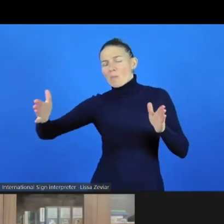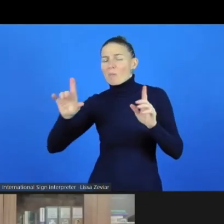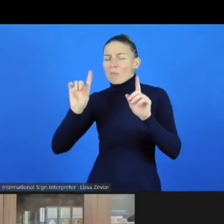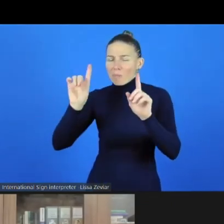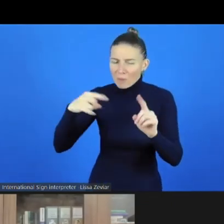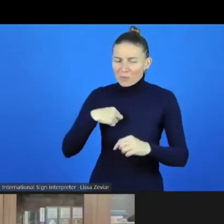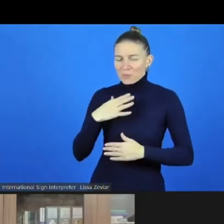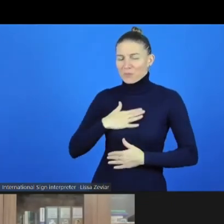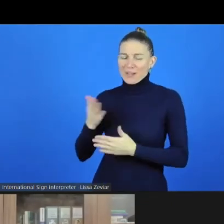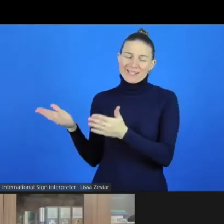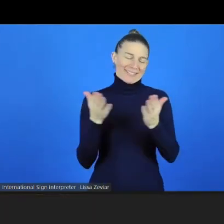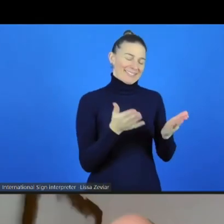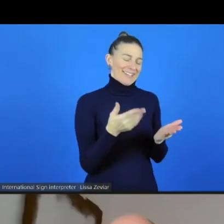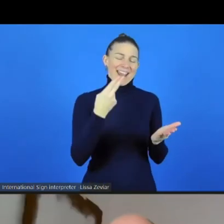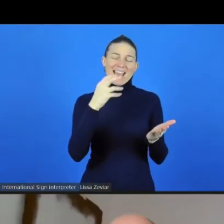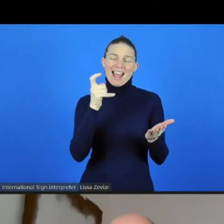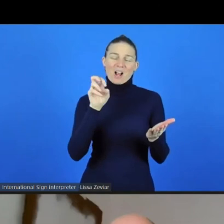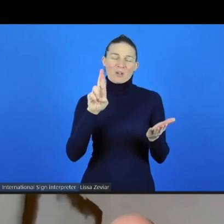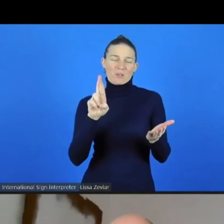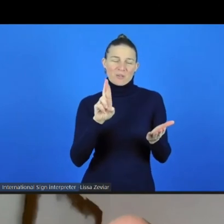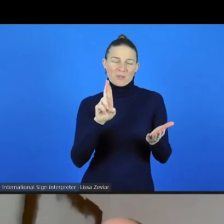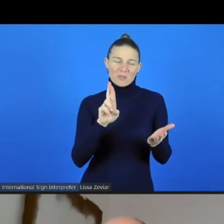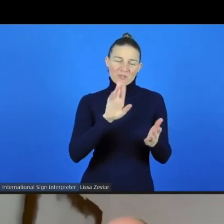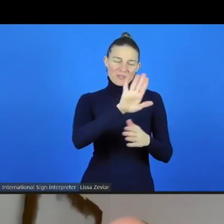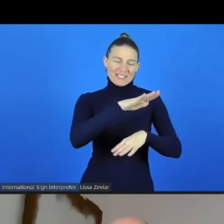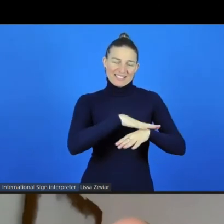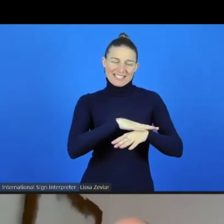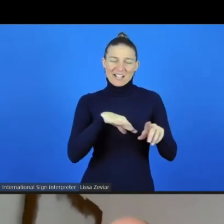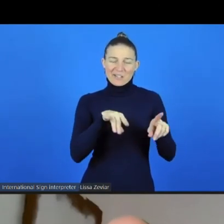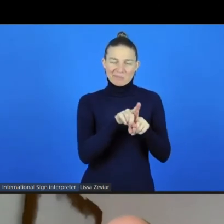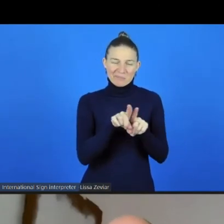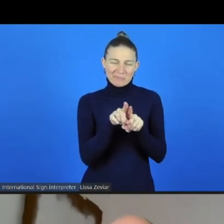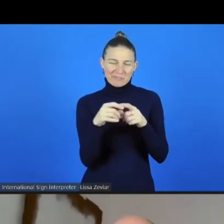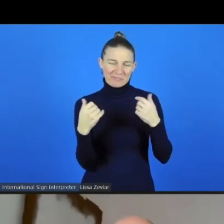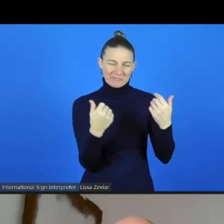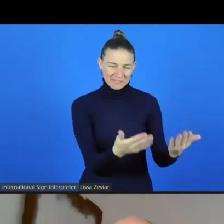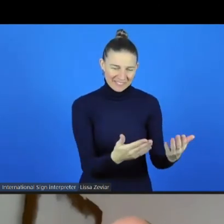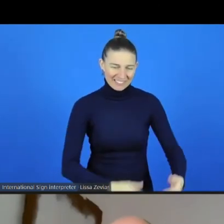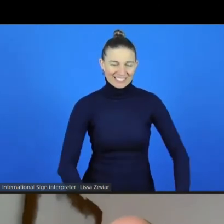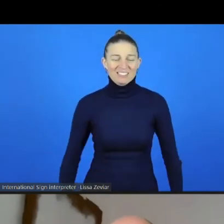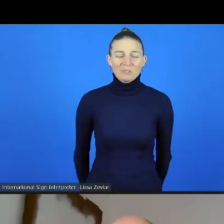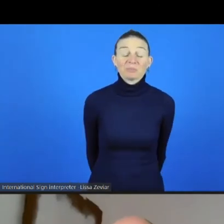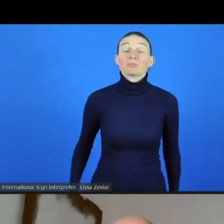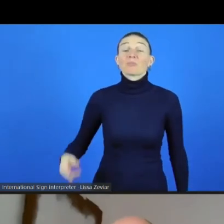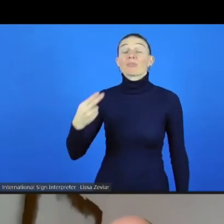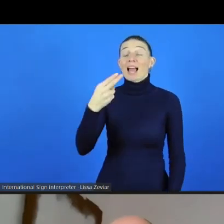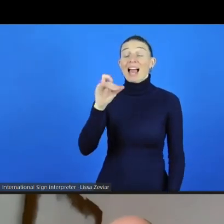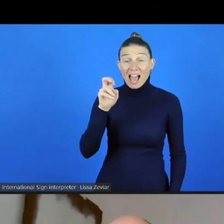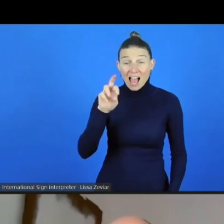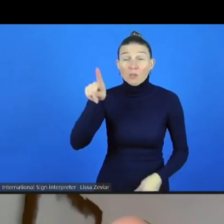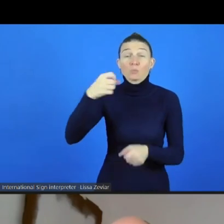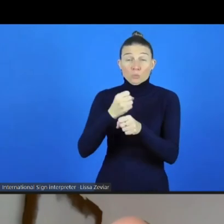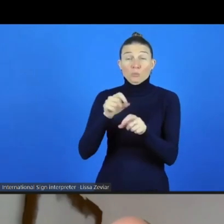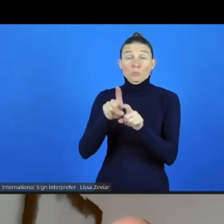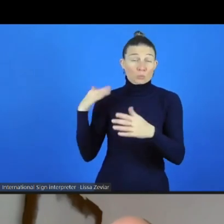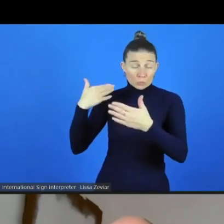give Hector his time to speak. Sure. So Hector has worked in the field of assistive technology,